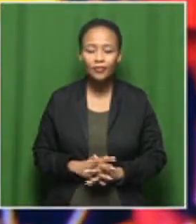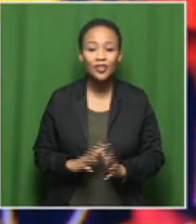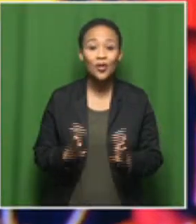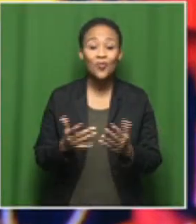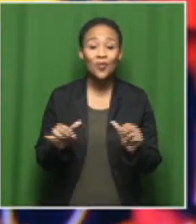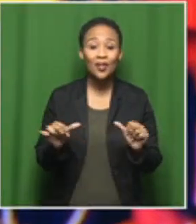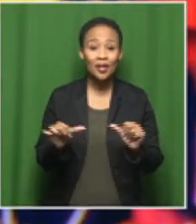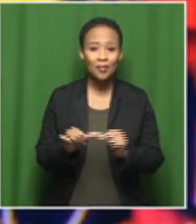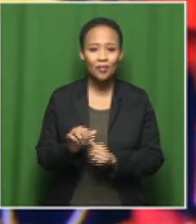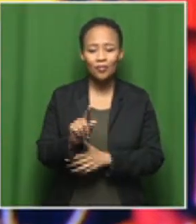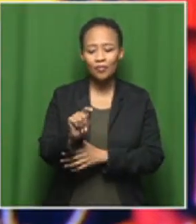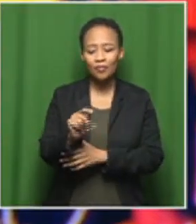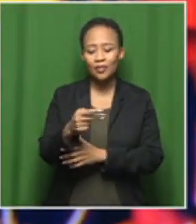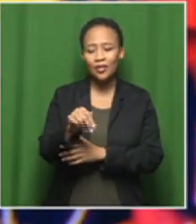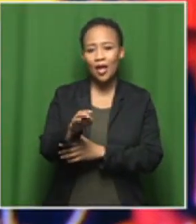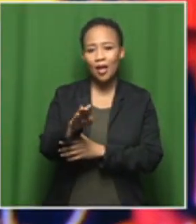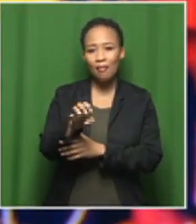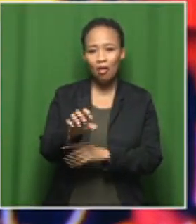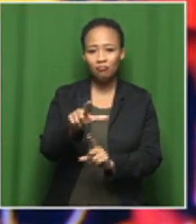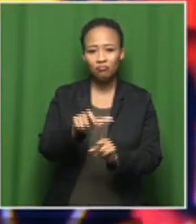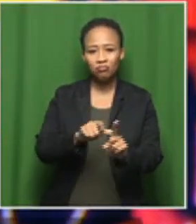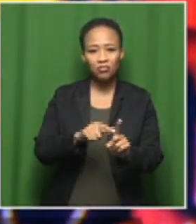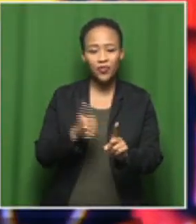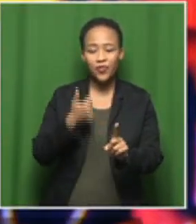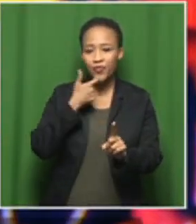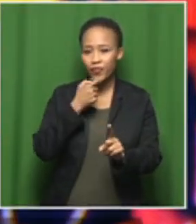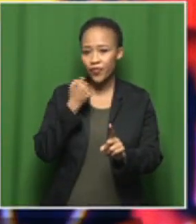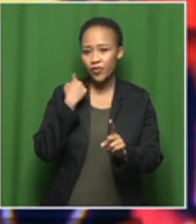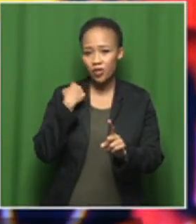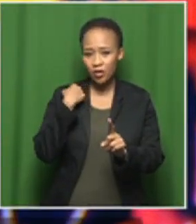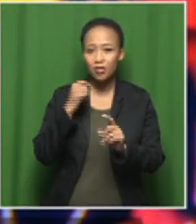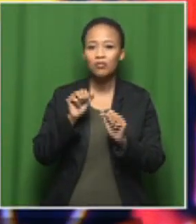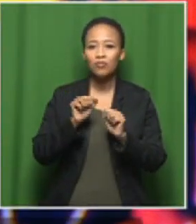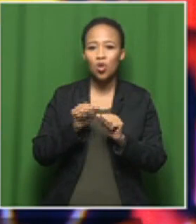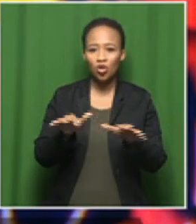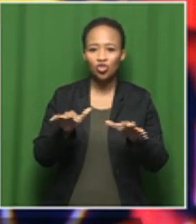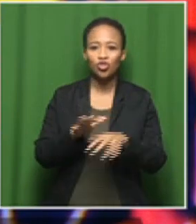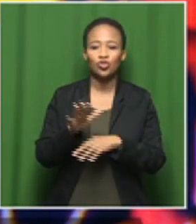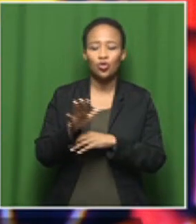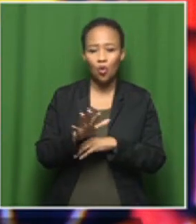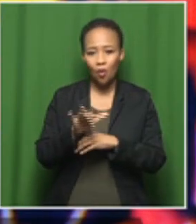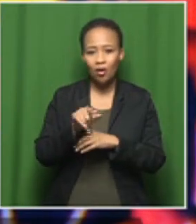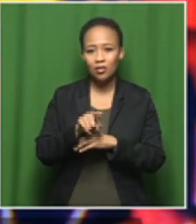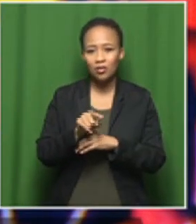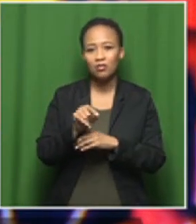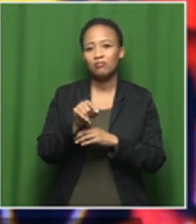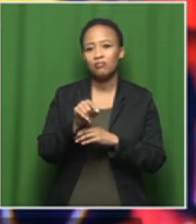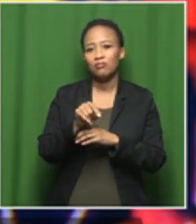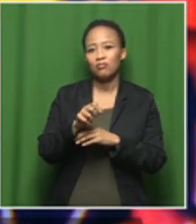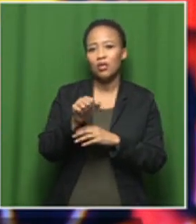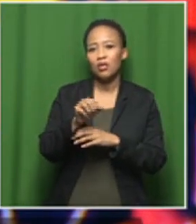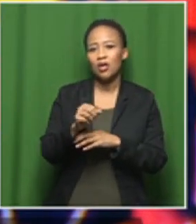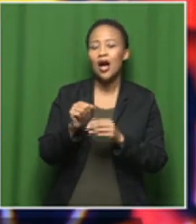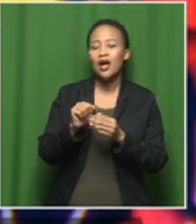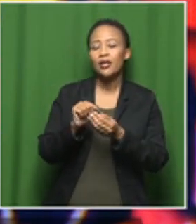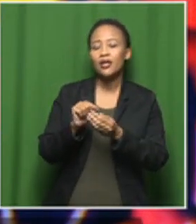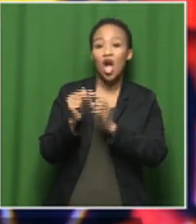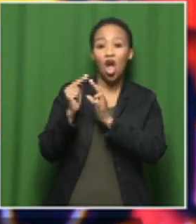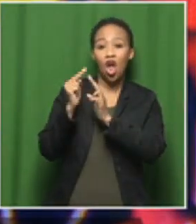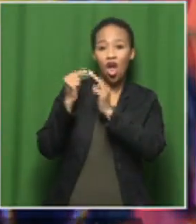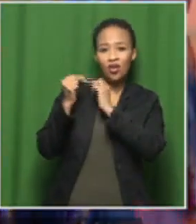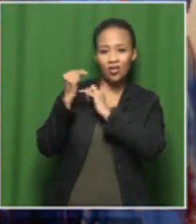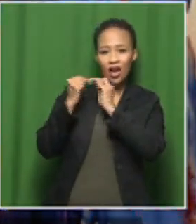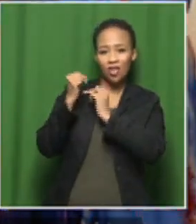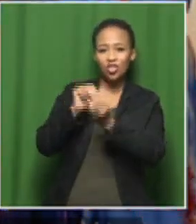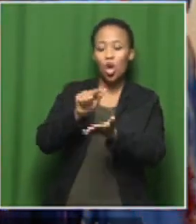Welcome back. Now, Thebe Magugu recently launched his latest collection dubbed Heritage 3 Lobola Negotiations.